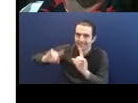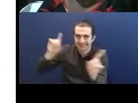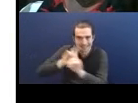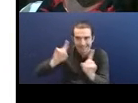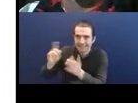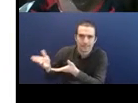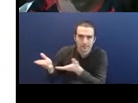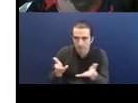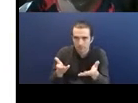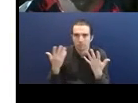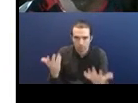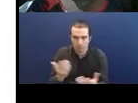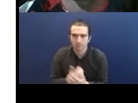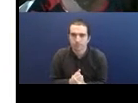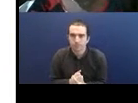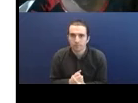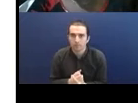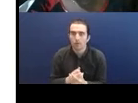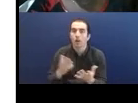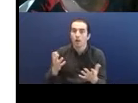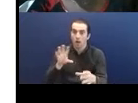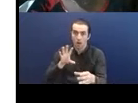harmful stereotypes.